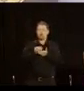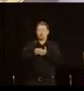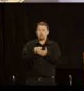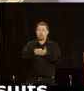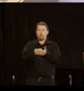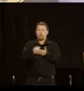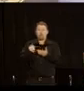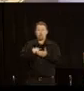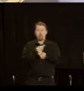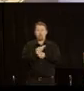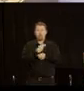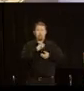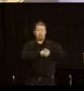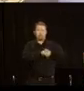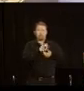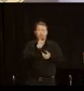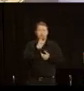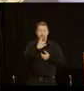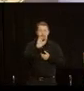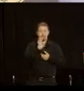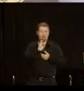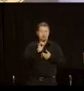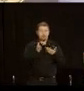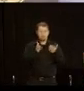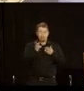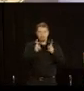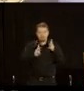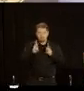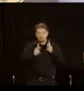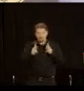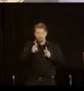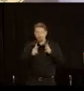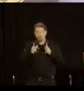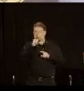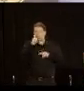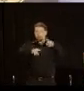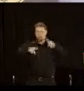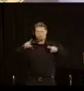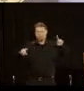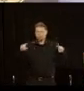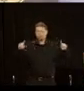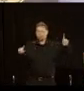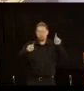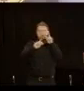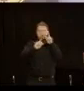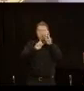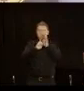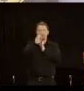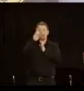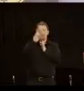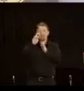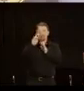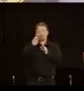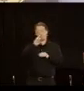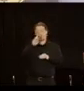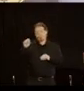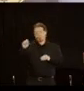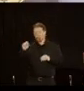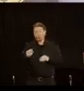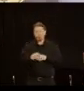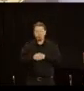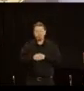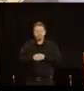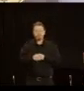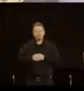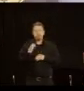DCF and providers to serve individuals who have a co-occurrence of a developmental disability along with a mental health need. And so for